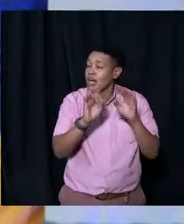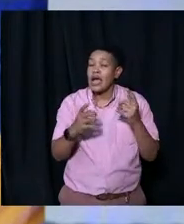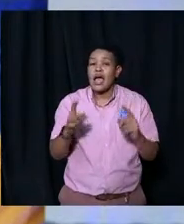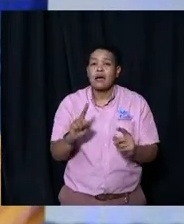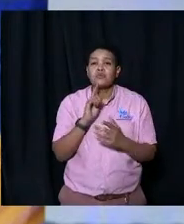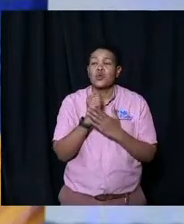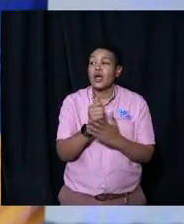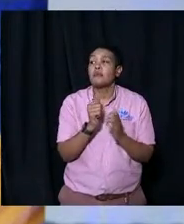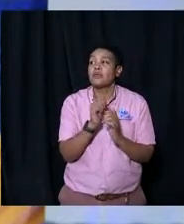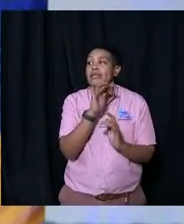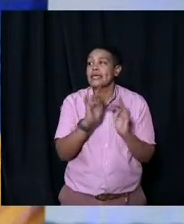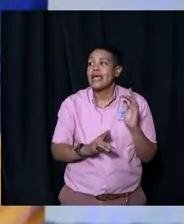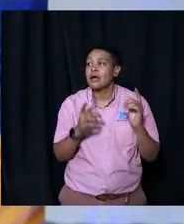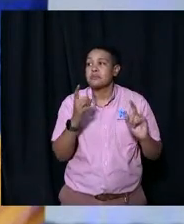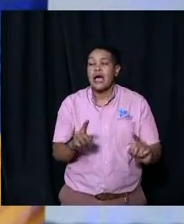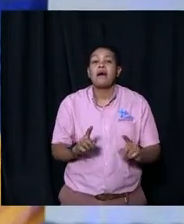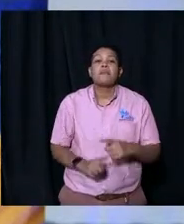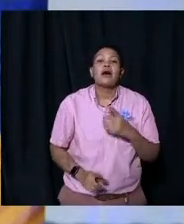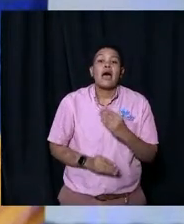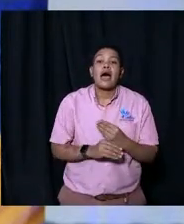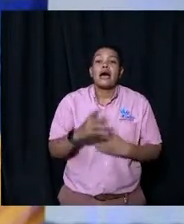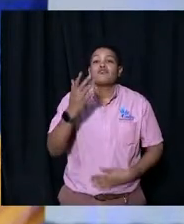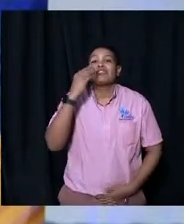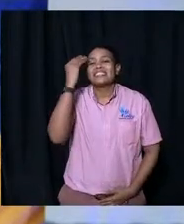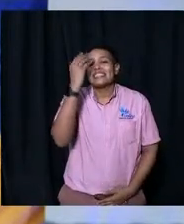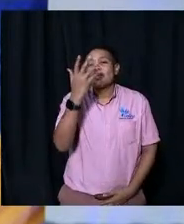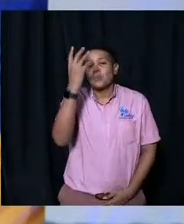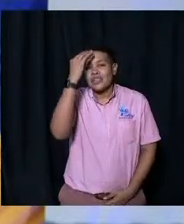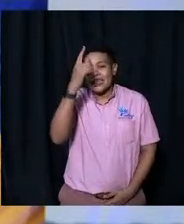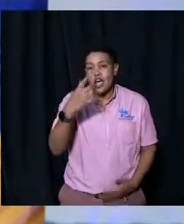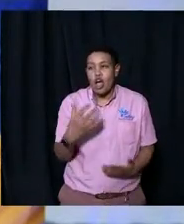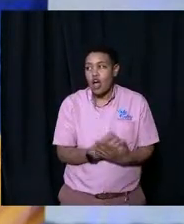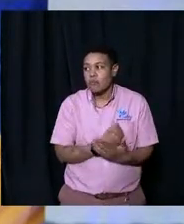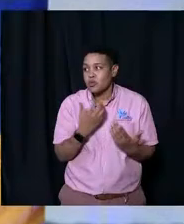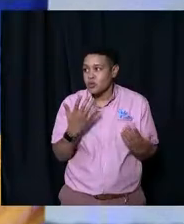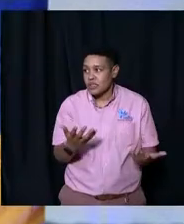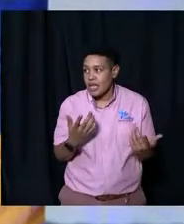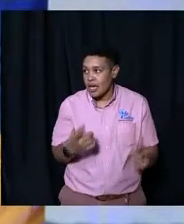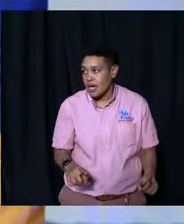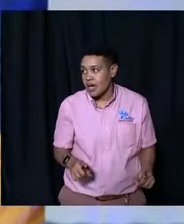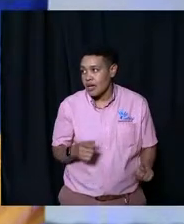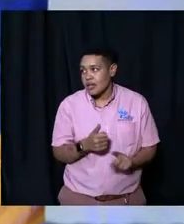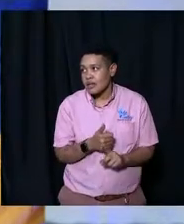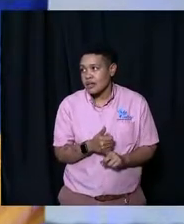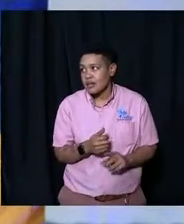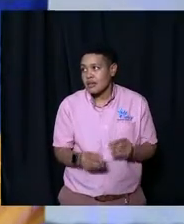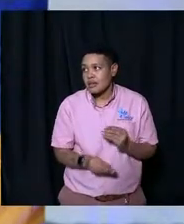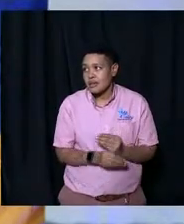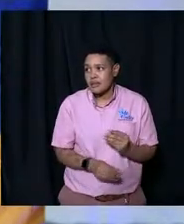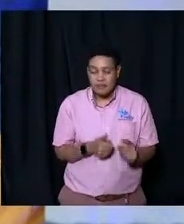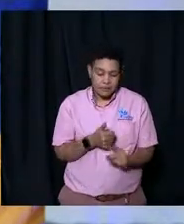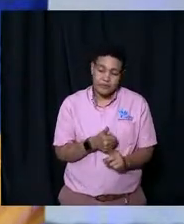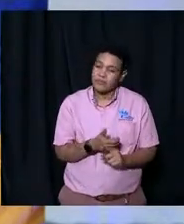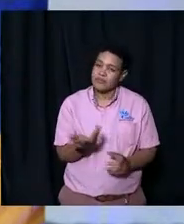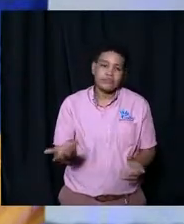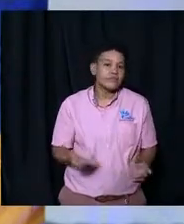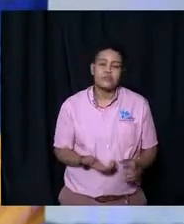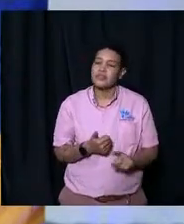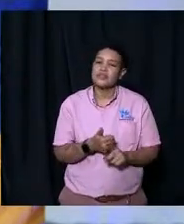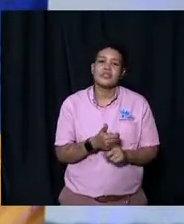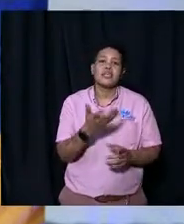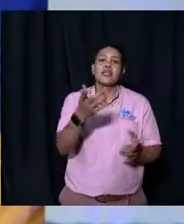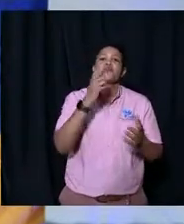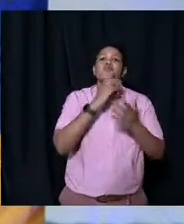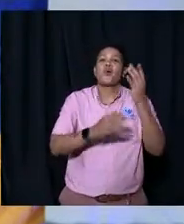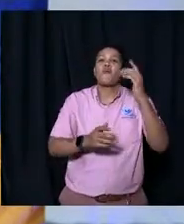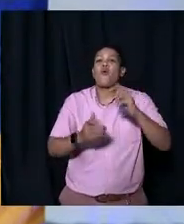with filling gaps or stating what you think opportunities are. And also, you know, I'm so glad you spoke about the